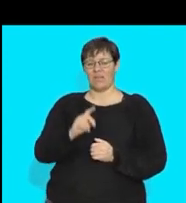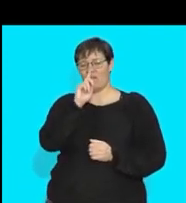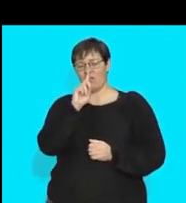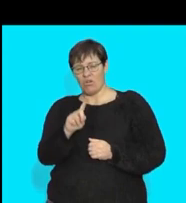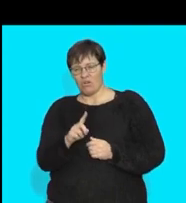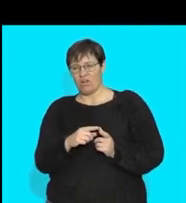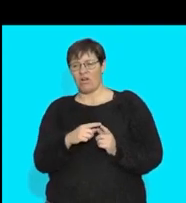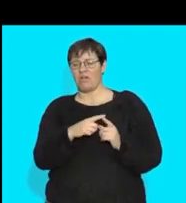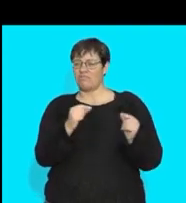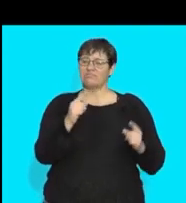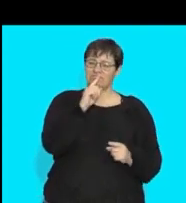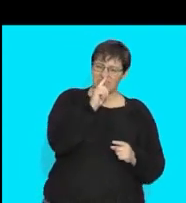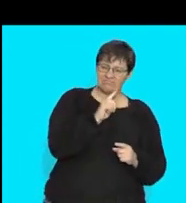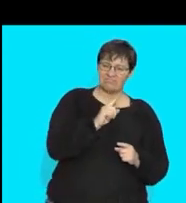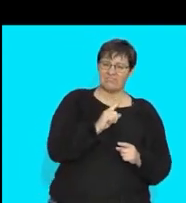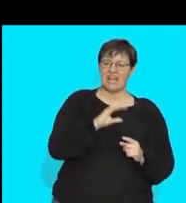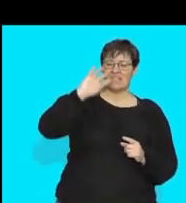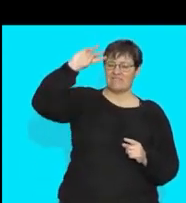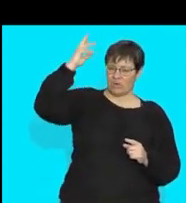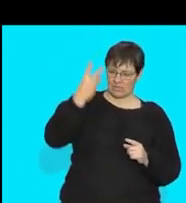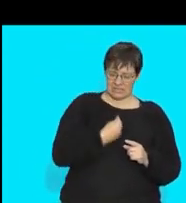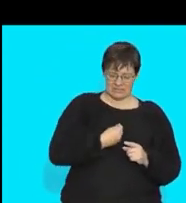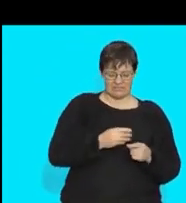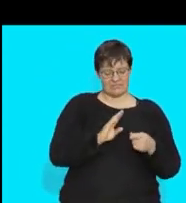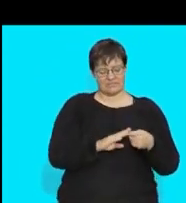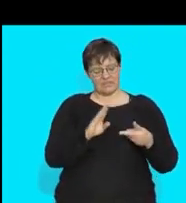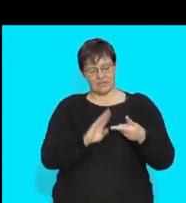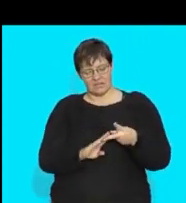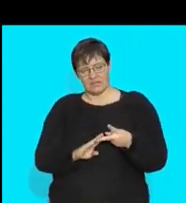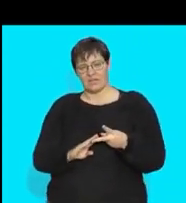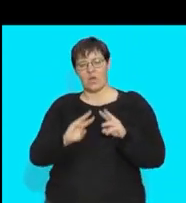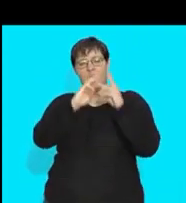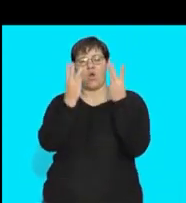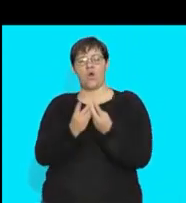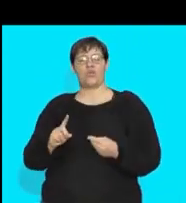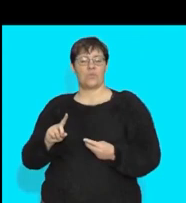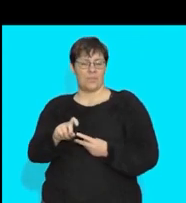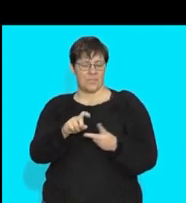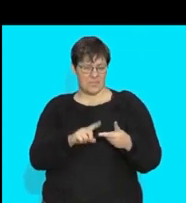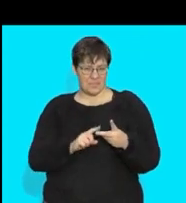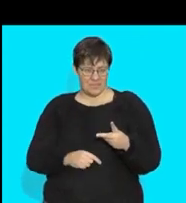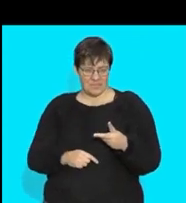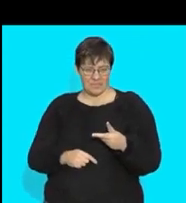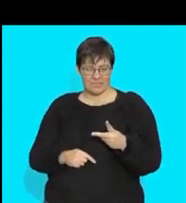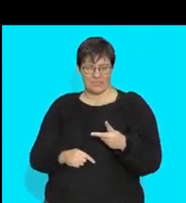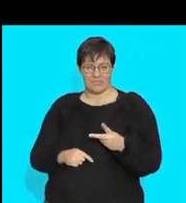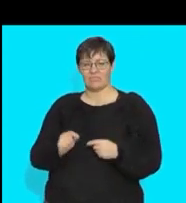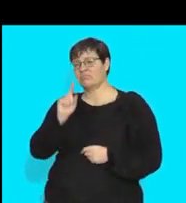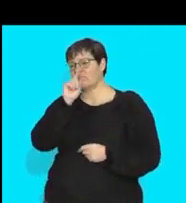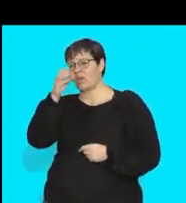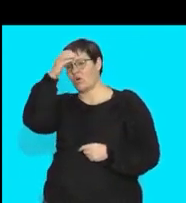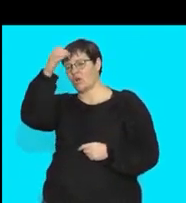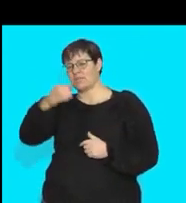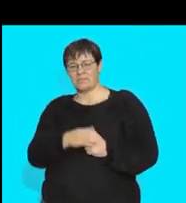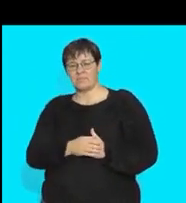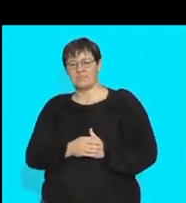the leaf as well when you looked at photosynthesis. The earthworm. You looked at the earthworm when you looked at the